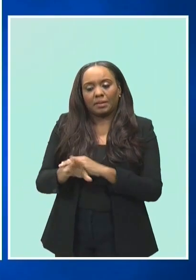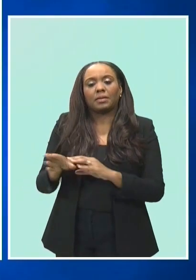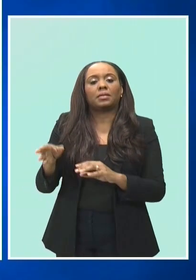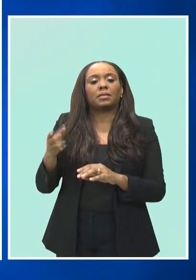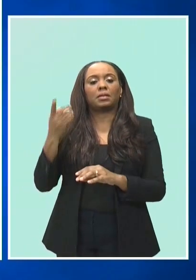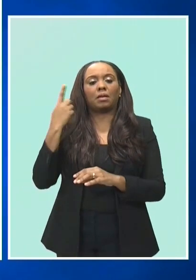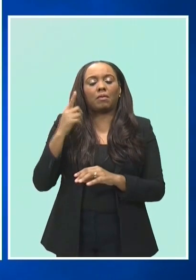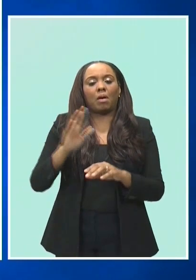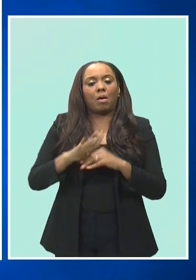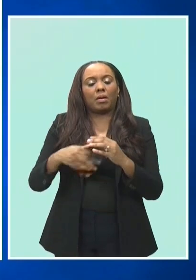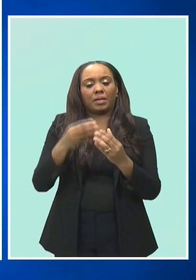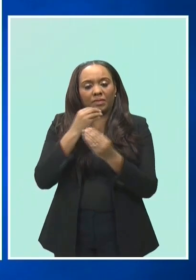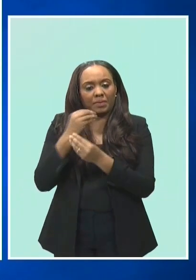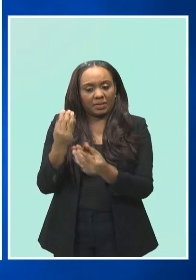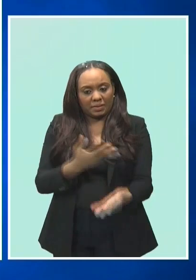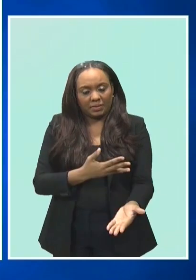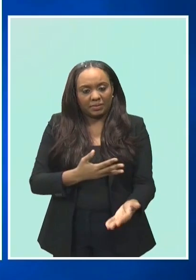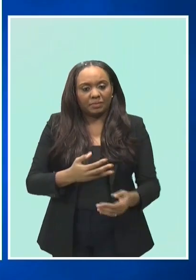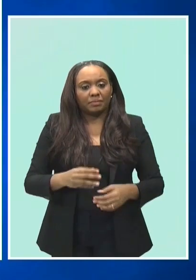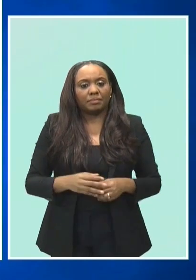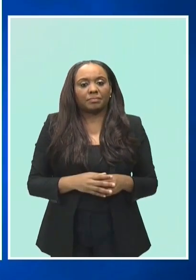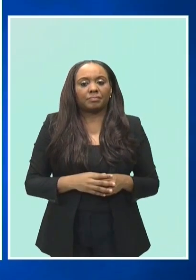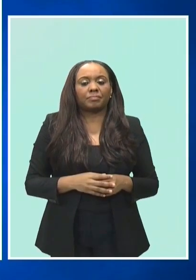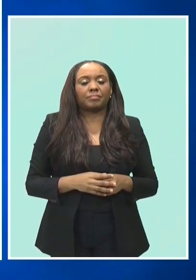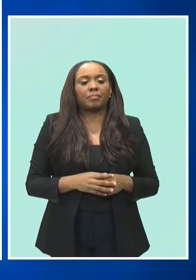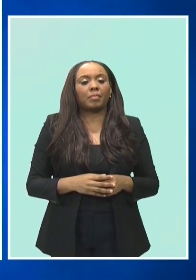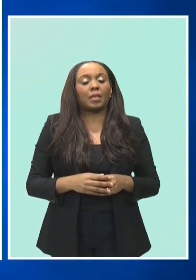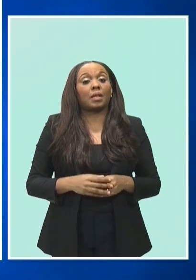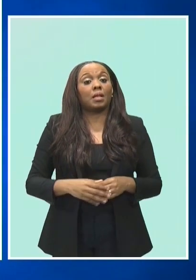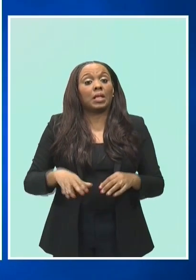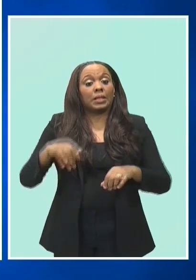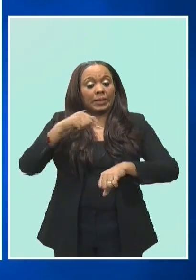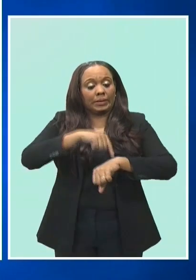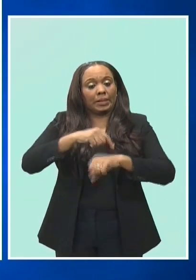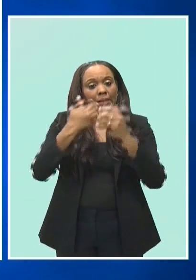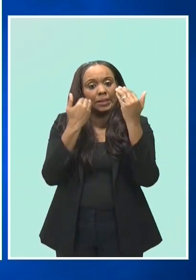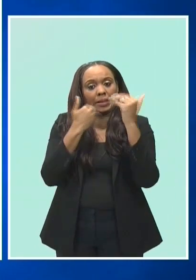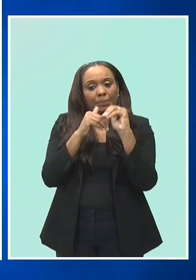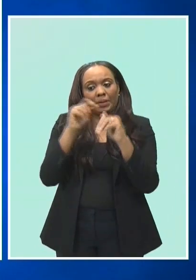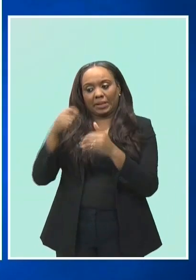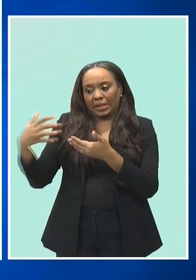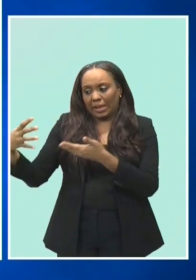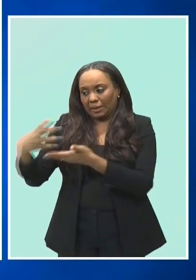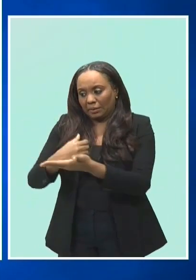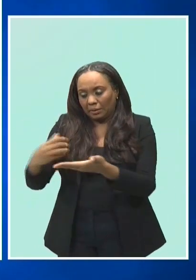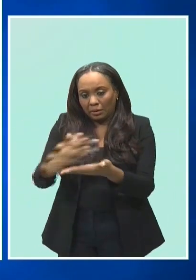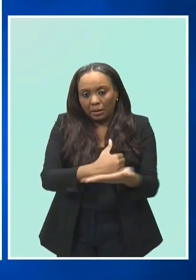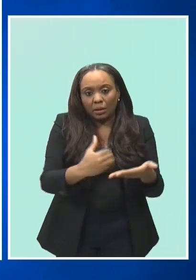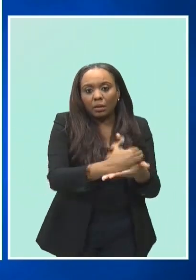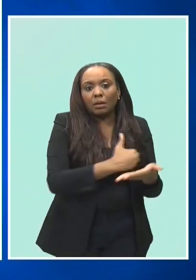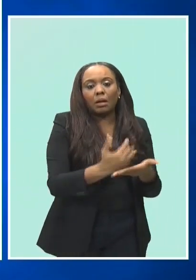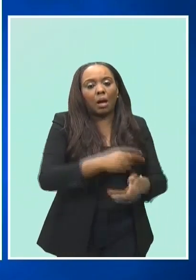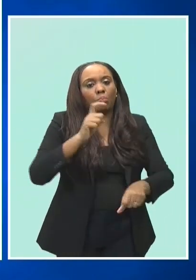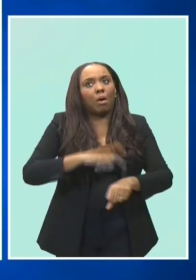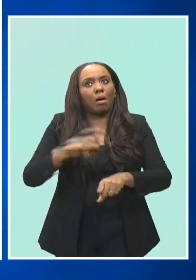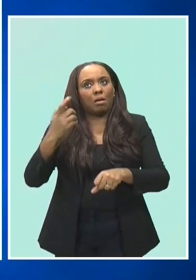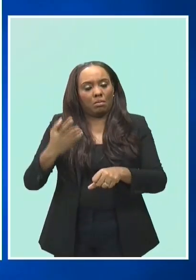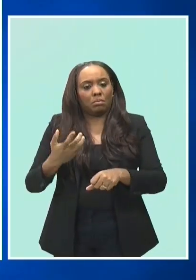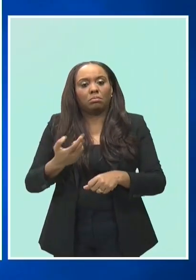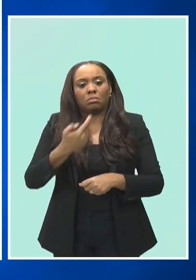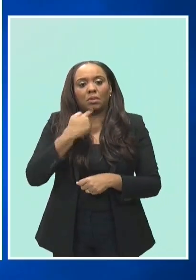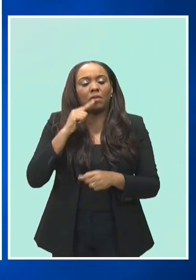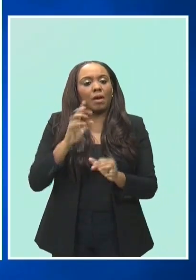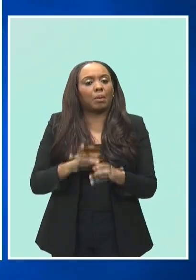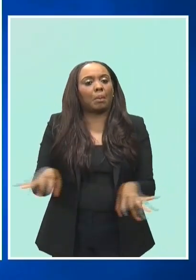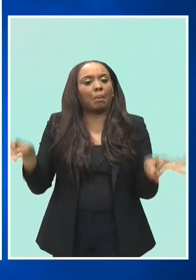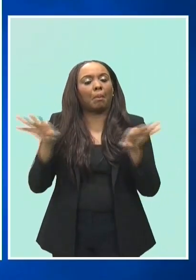minister stressed. Additionally, examining the timeline to get all that is required completed in a timely manner, Harmon stated that